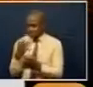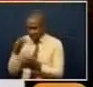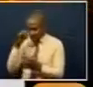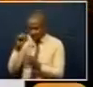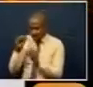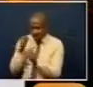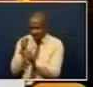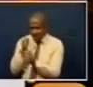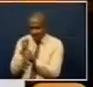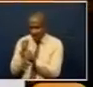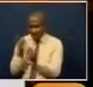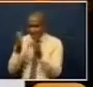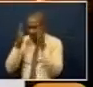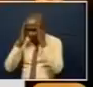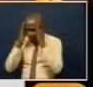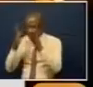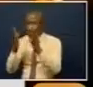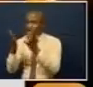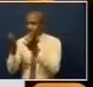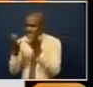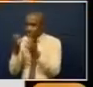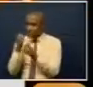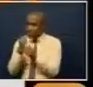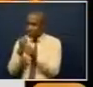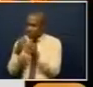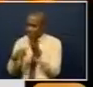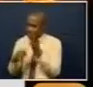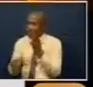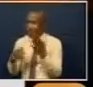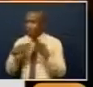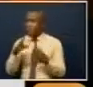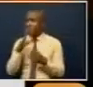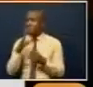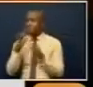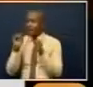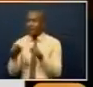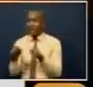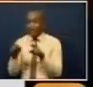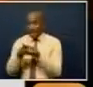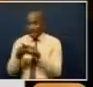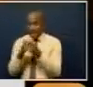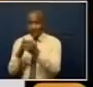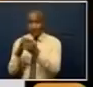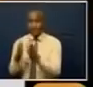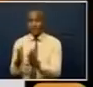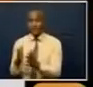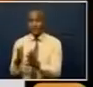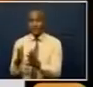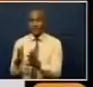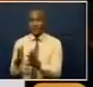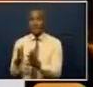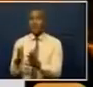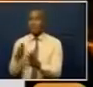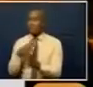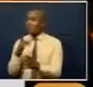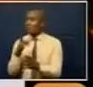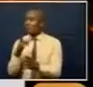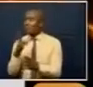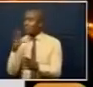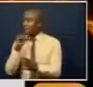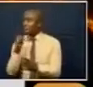to be focused on what needs to be done in this city. Yeah. Let people talk. You know, as a leader, never fear to be misunderstood. You know, the same way when I